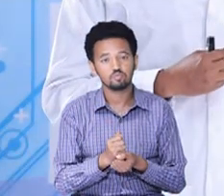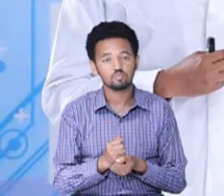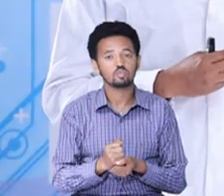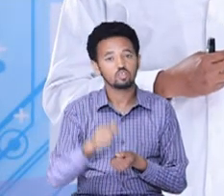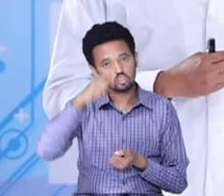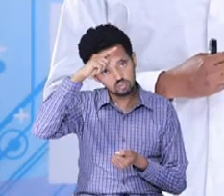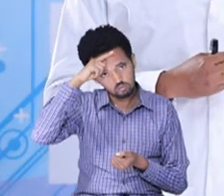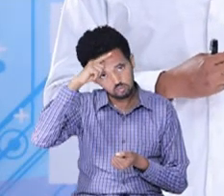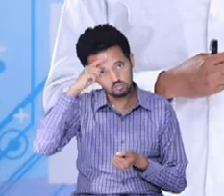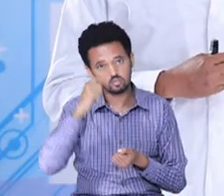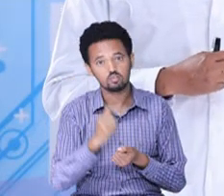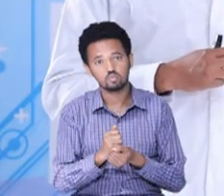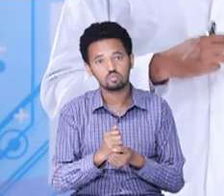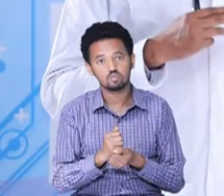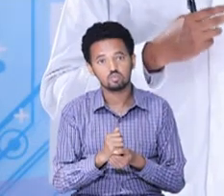Germany,